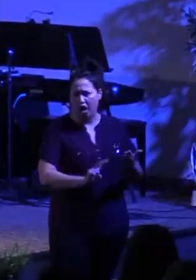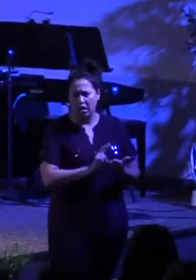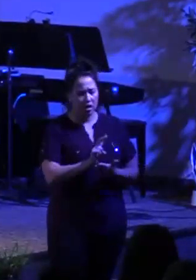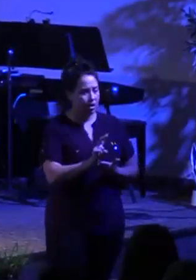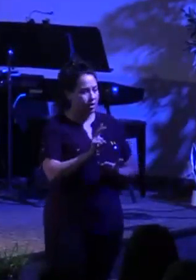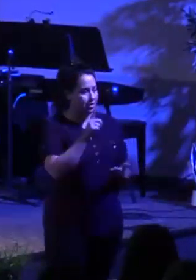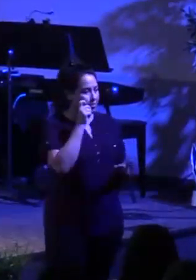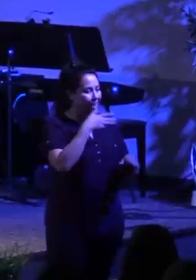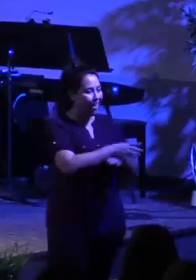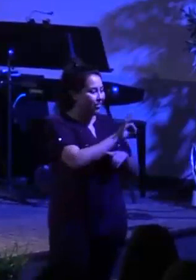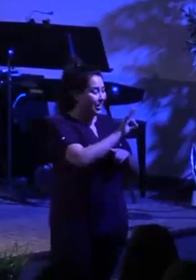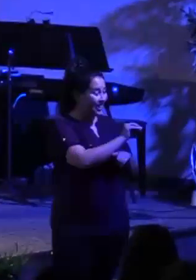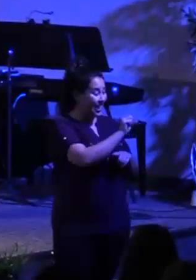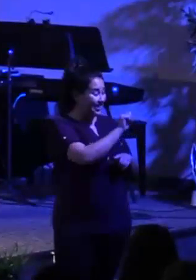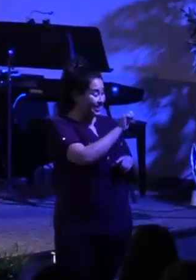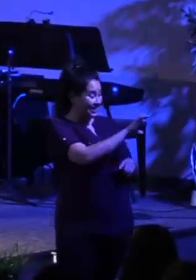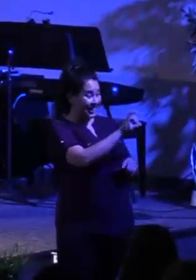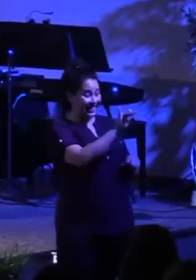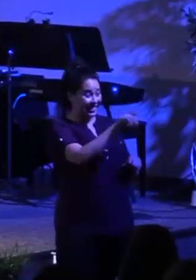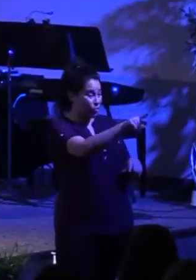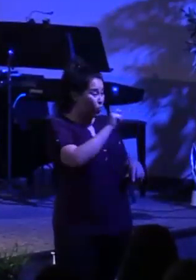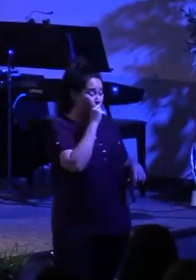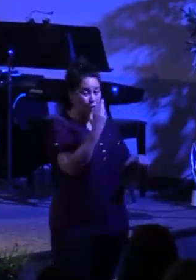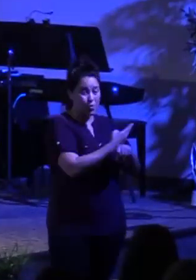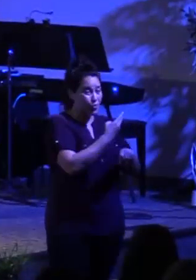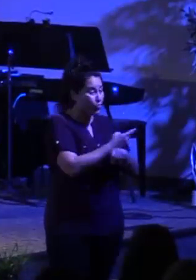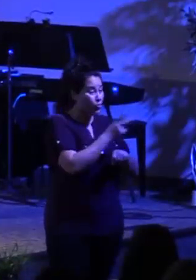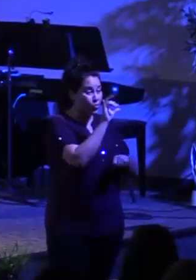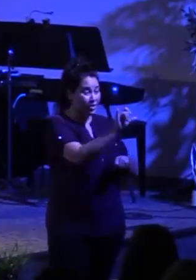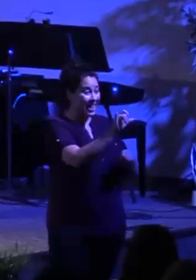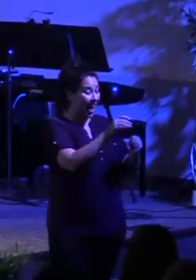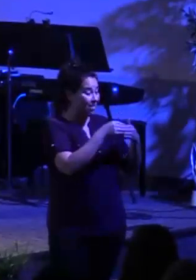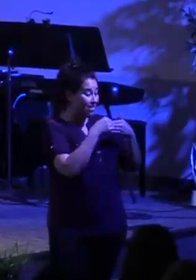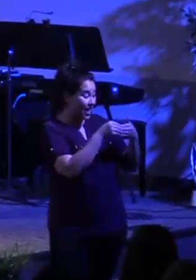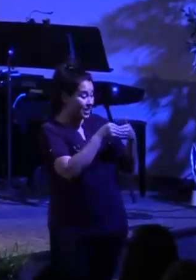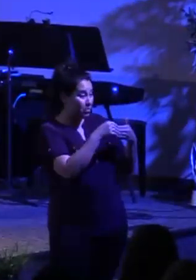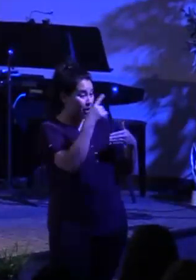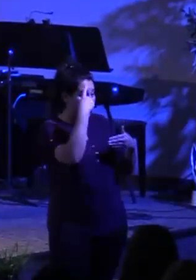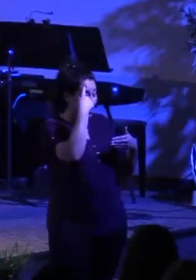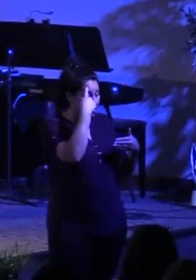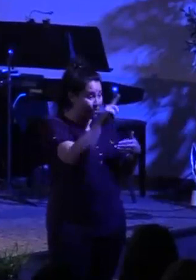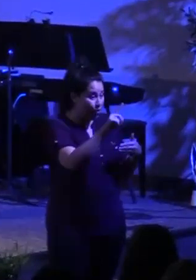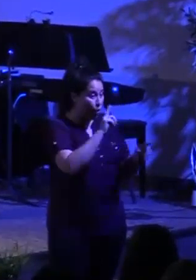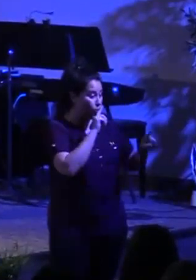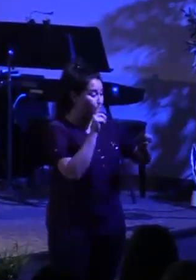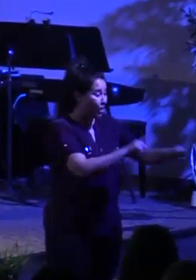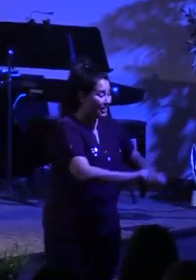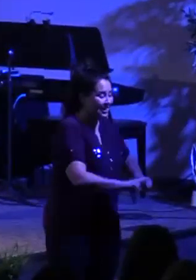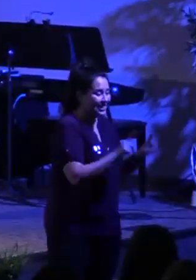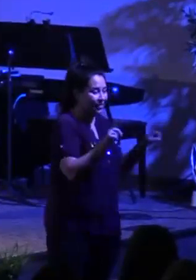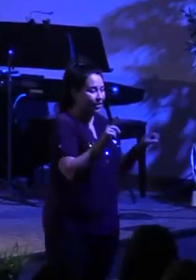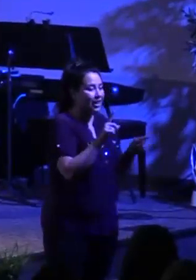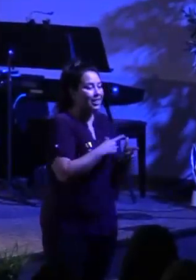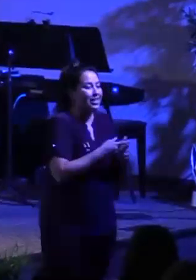after 90 seconds, you don't use that buffer, and you choose to interpret it the exact same way. And you go over and over and over again